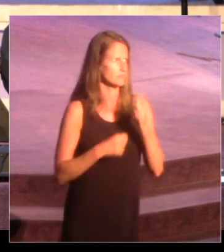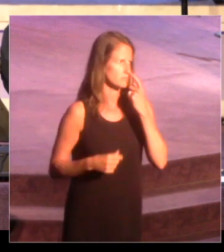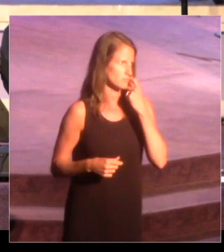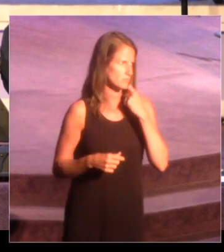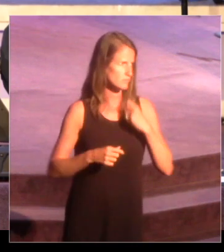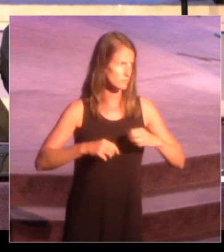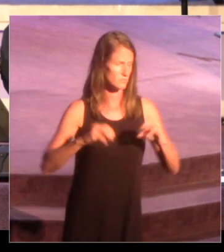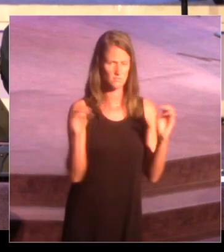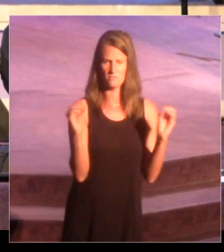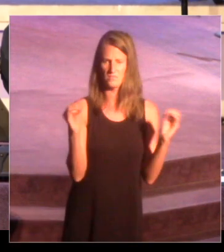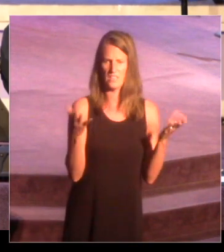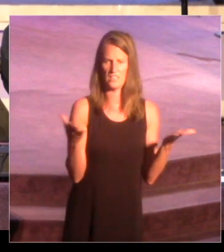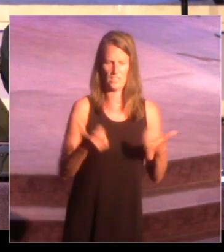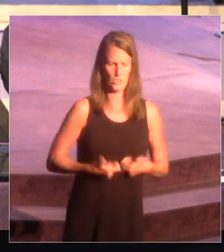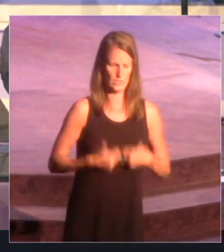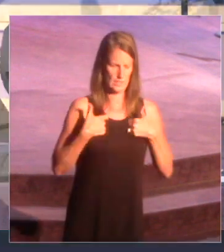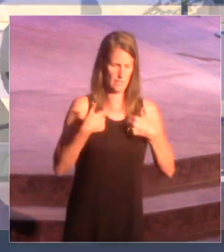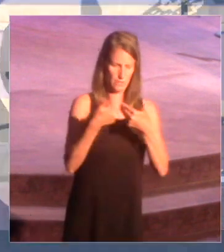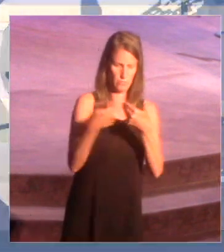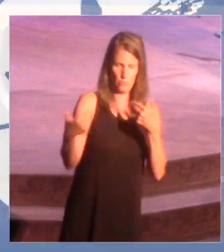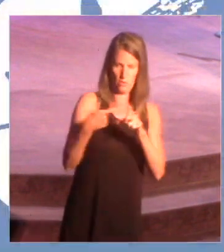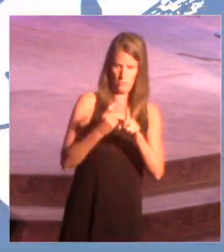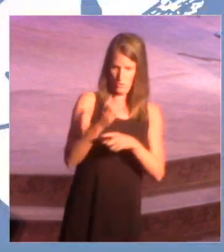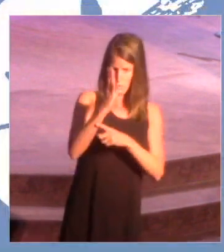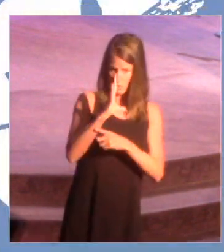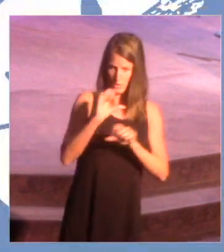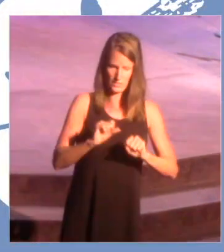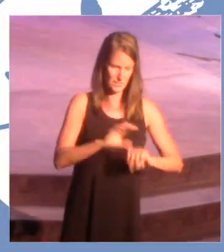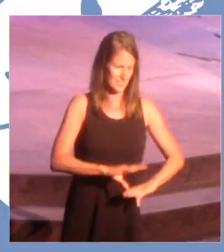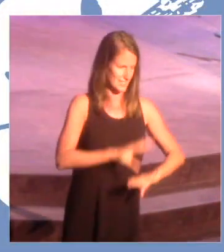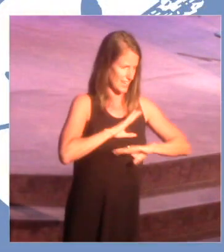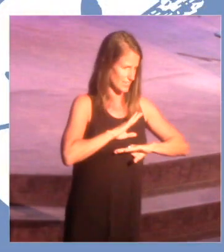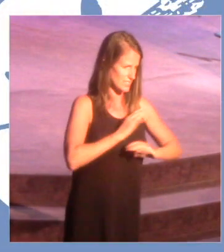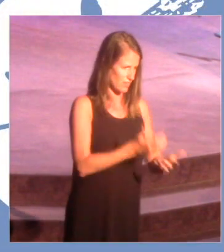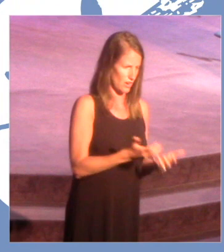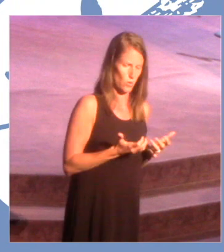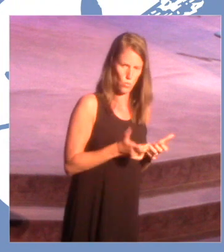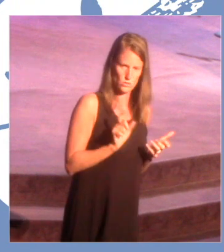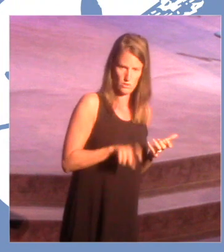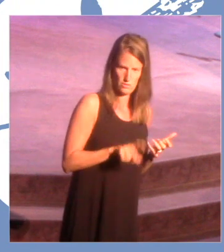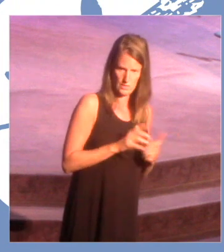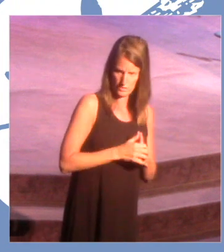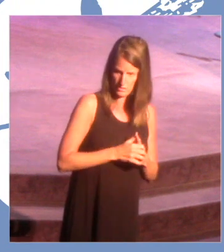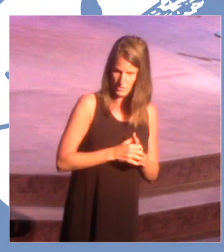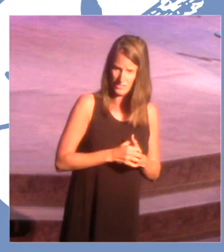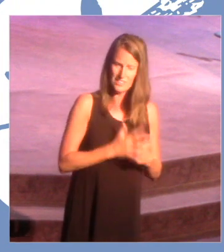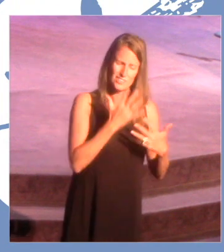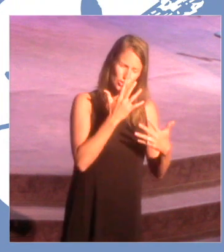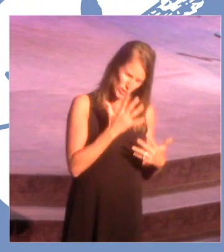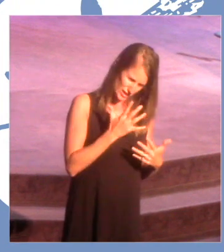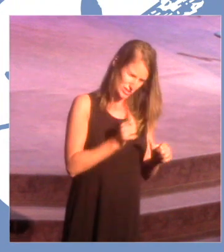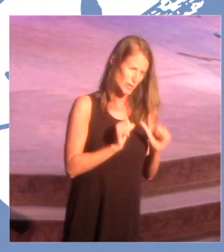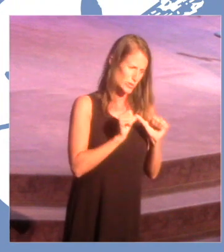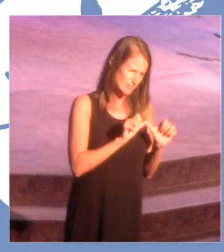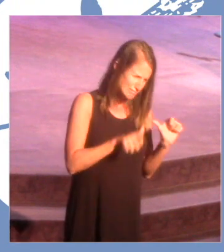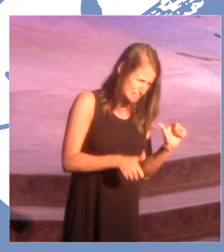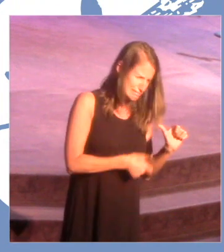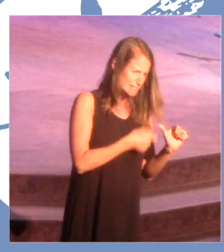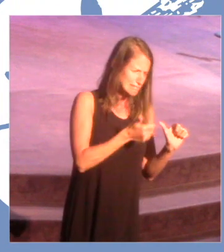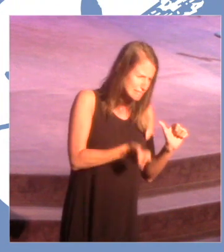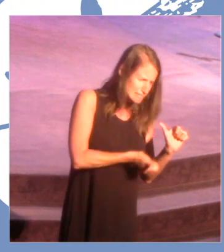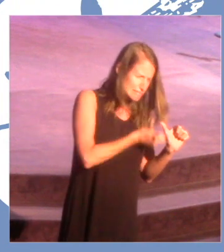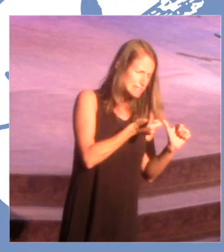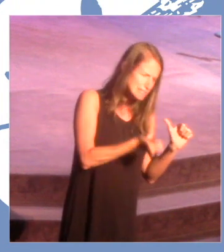Ultimately, nothing in this life apart from God can satisfy our desires. But tragically, we continue to chase after our